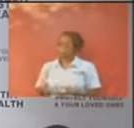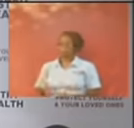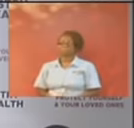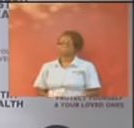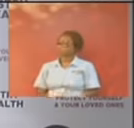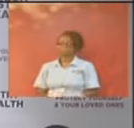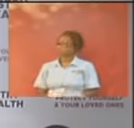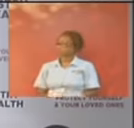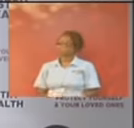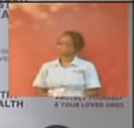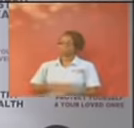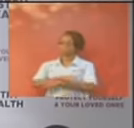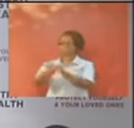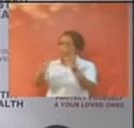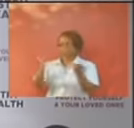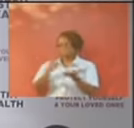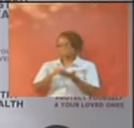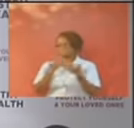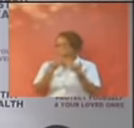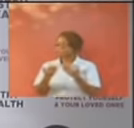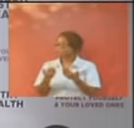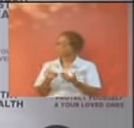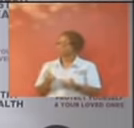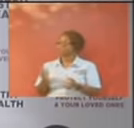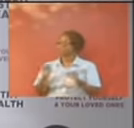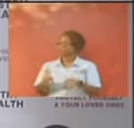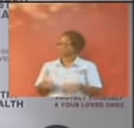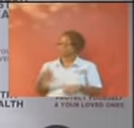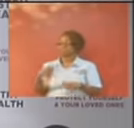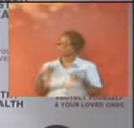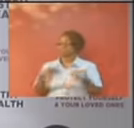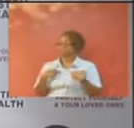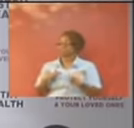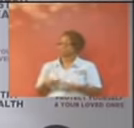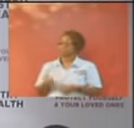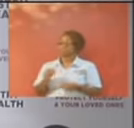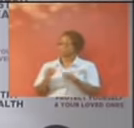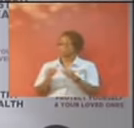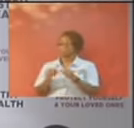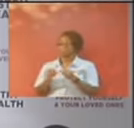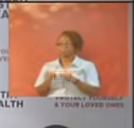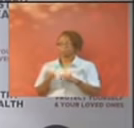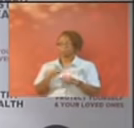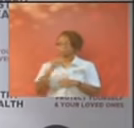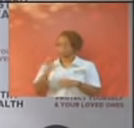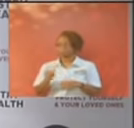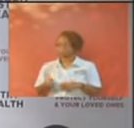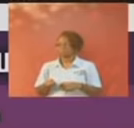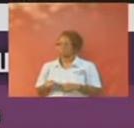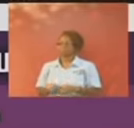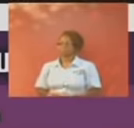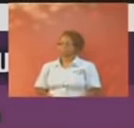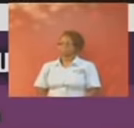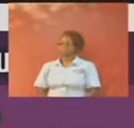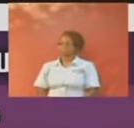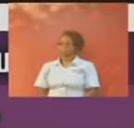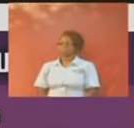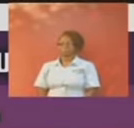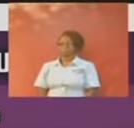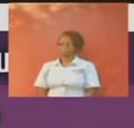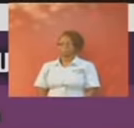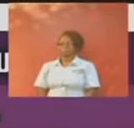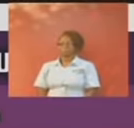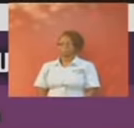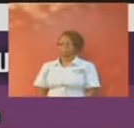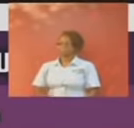Morning again. Thanks again. Yeah, I do. There was a really unfortunate case of a gentleman having passed on a Caribbean